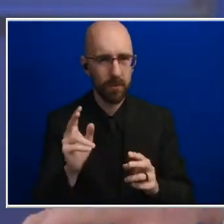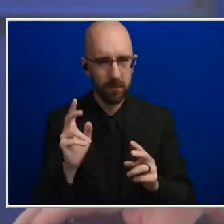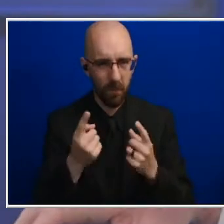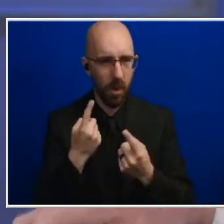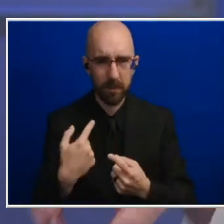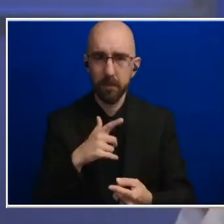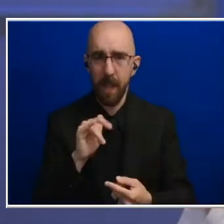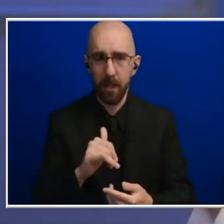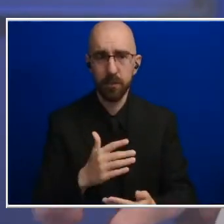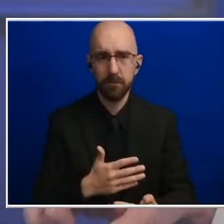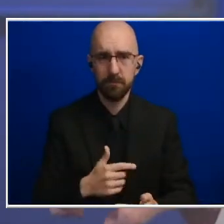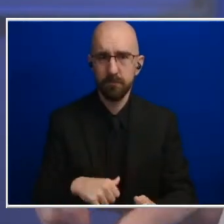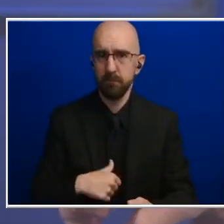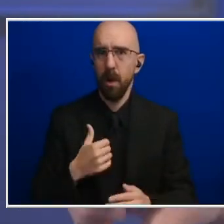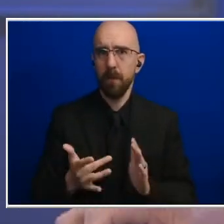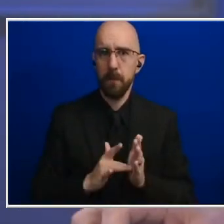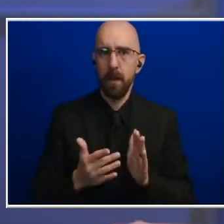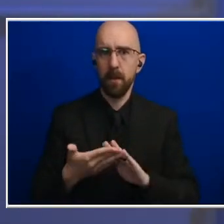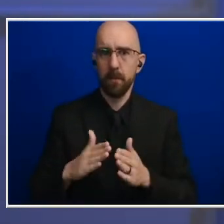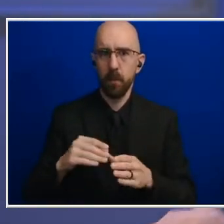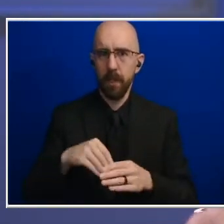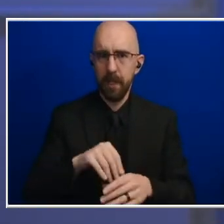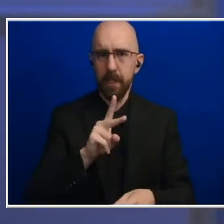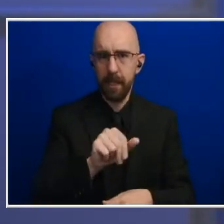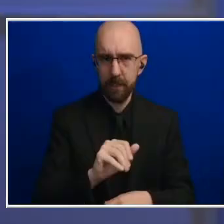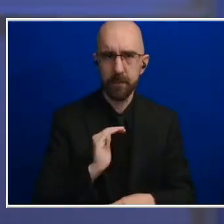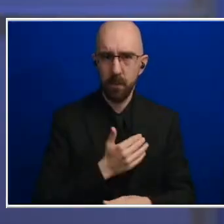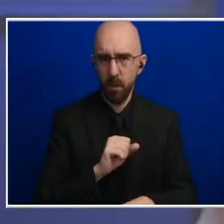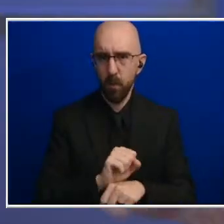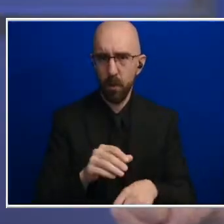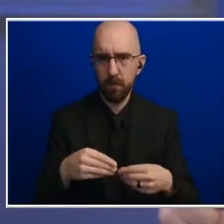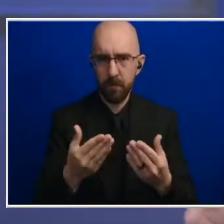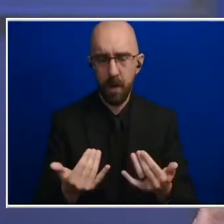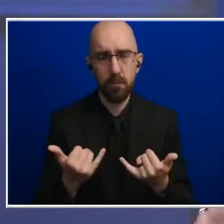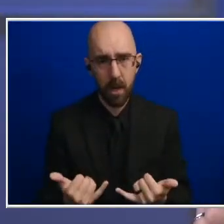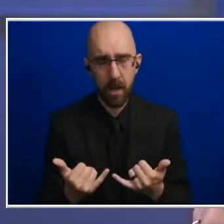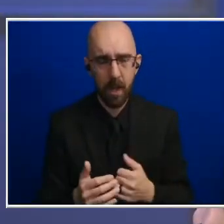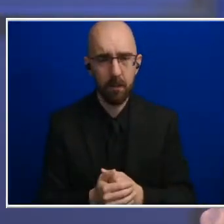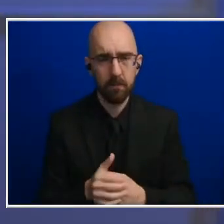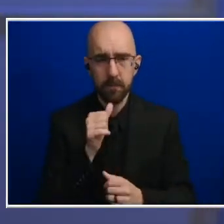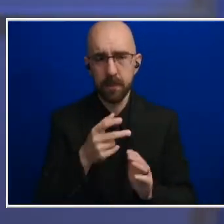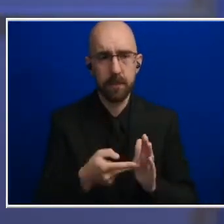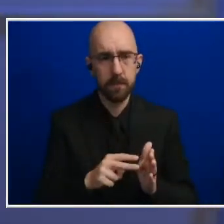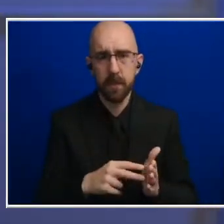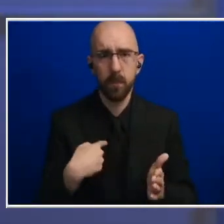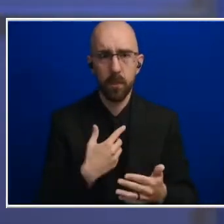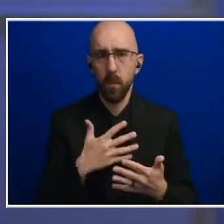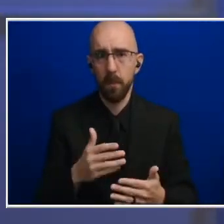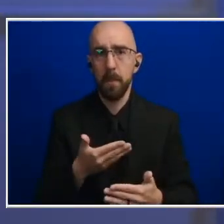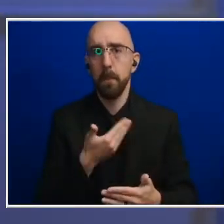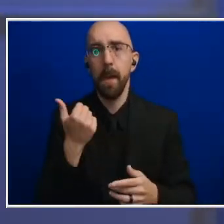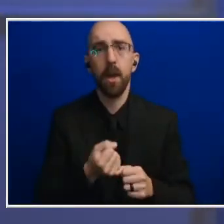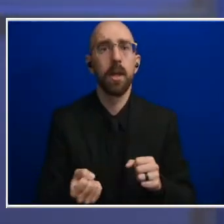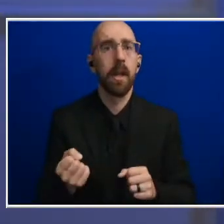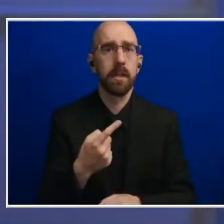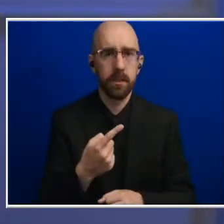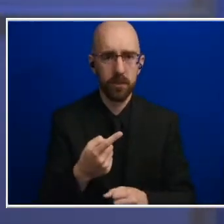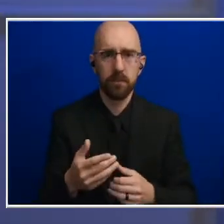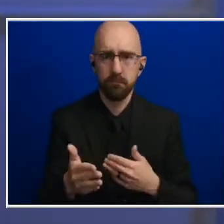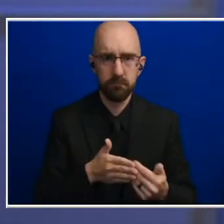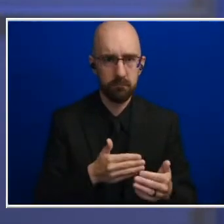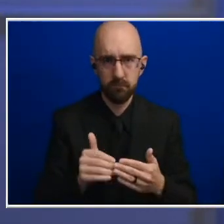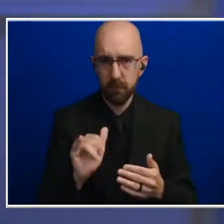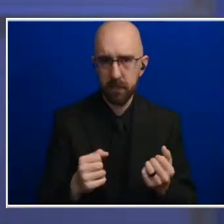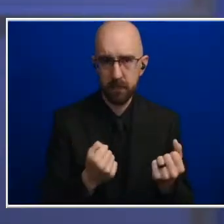in the state of Kansas and the work they provide right now. That doesn't mean we don't want to be better next year, and whether that's supporting